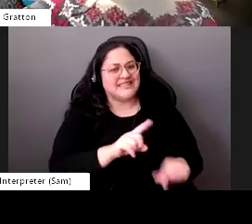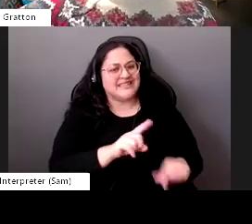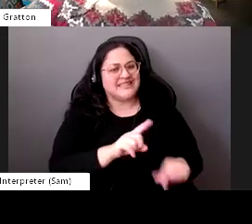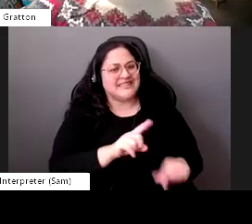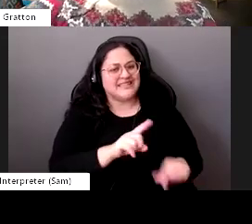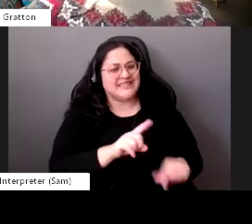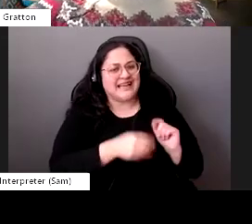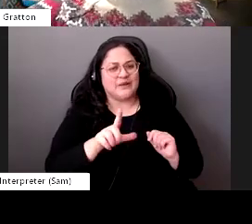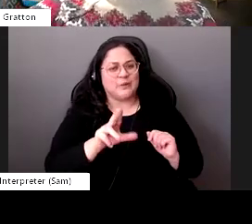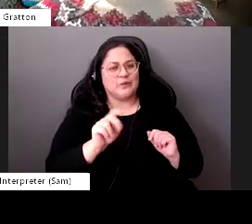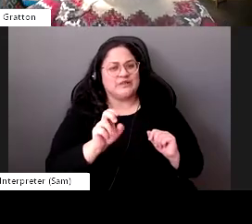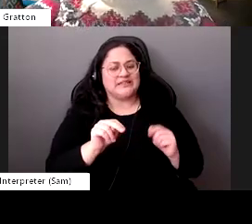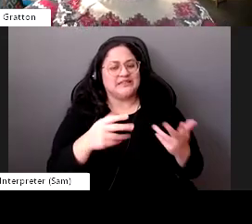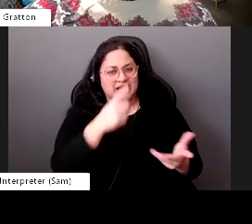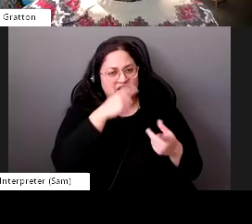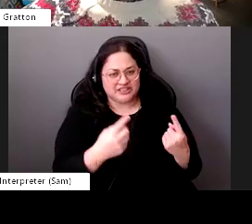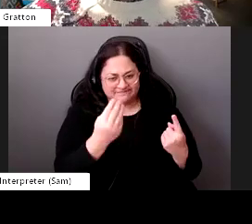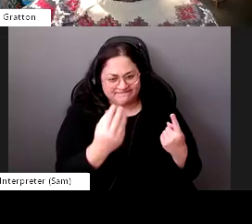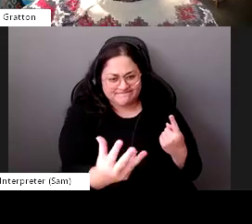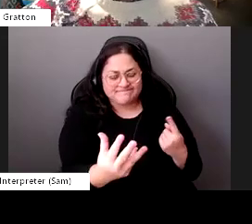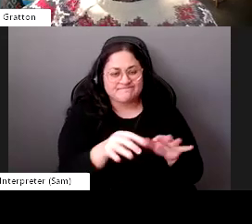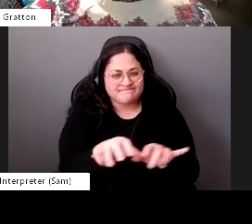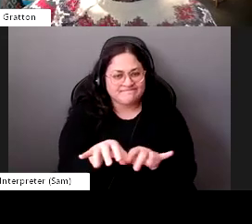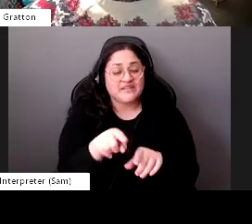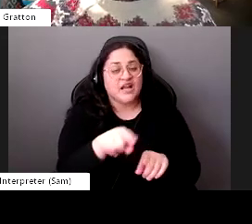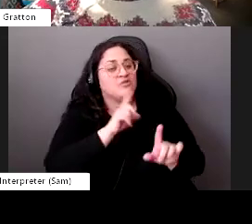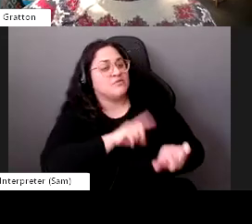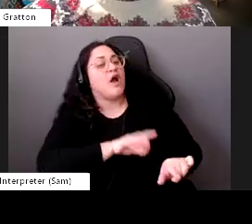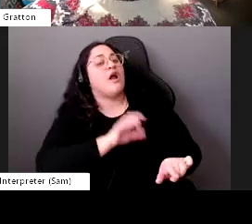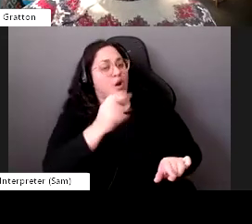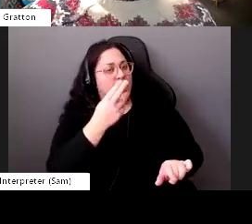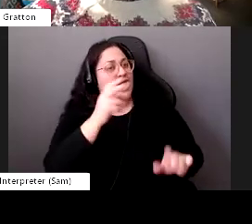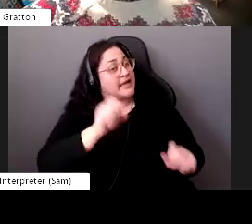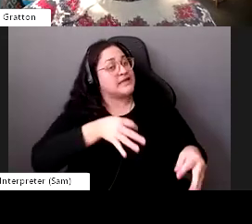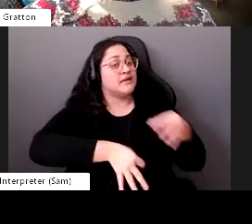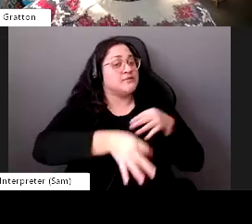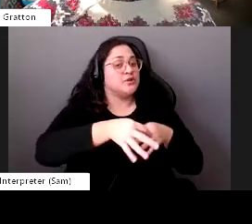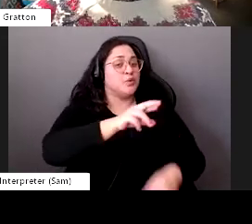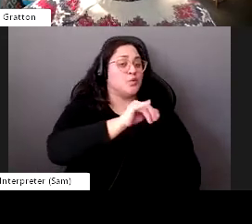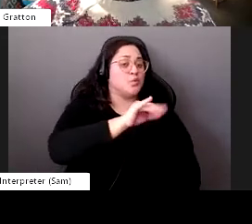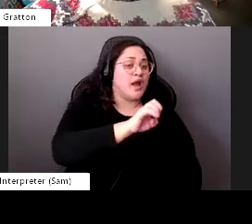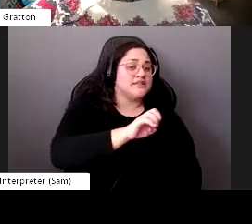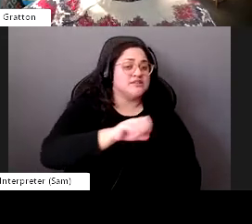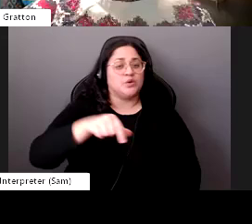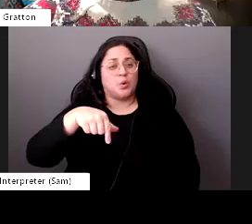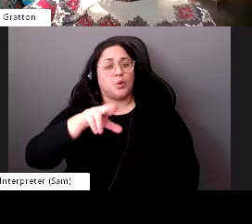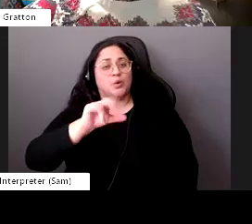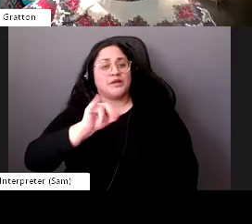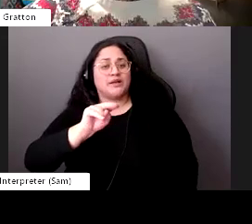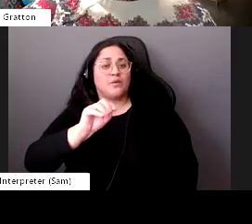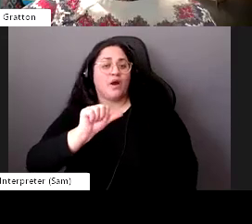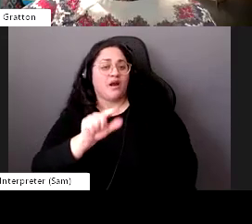want and make it very retrofitted to exactly what you're looking for. Google will, of course, give you those